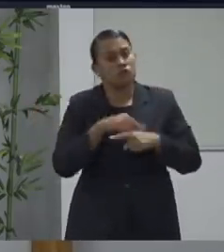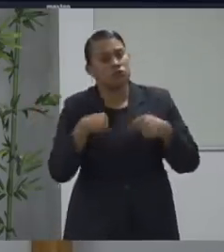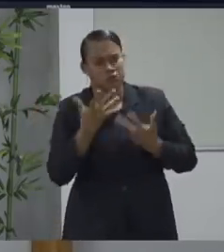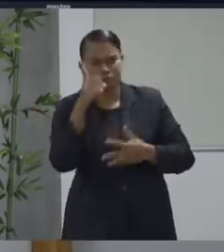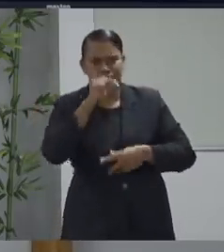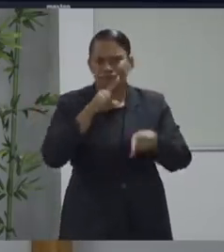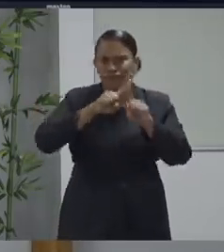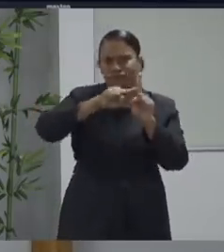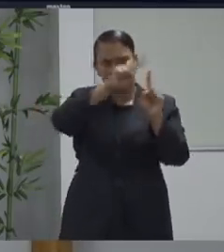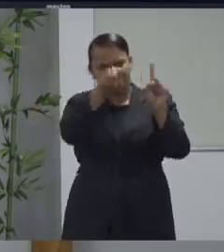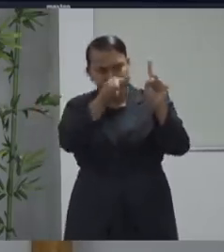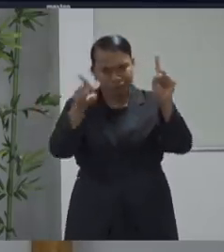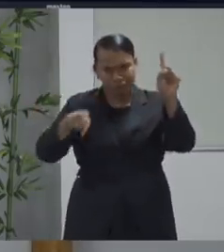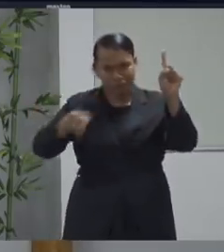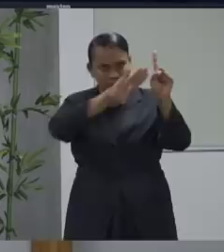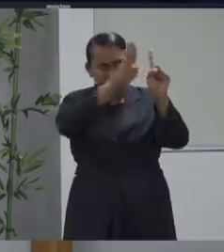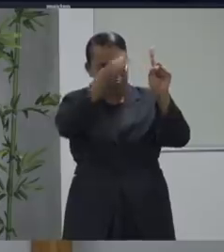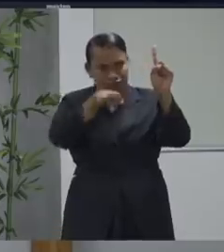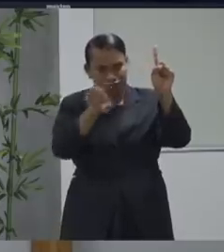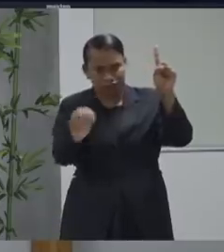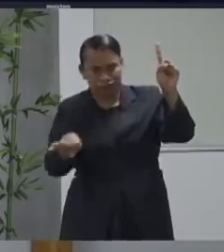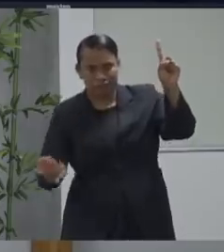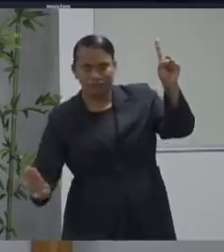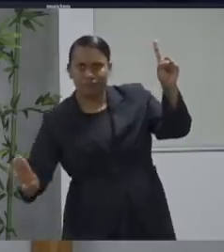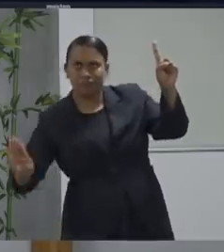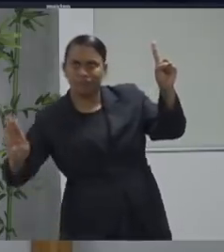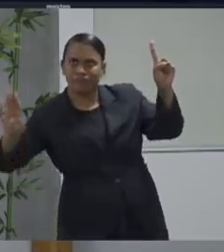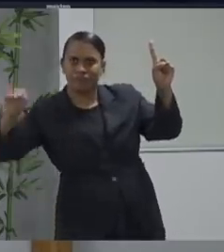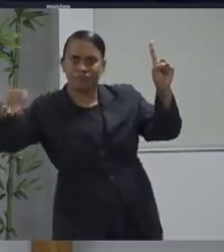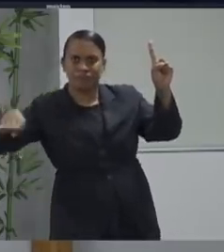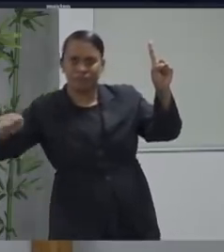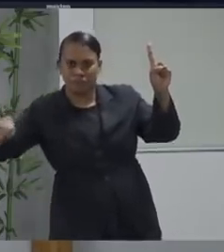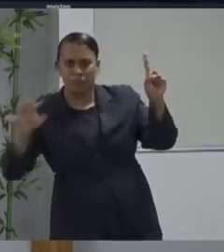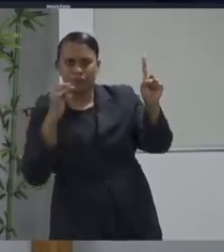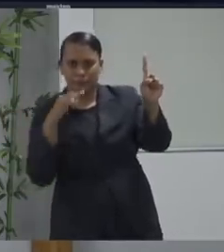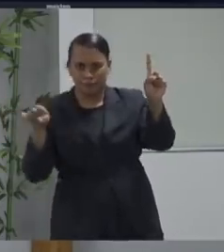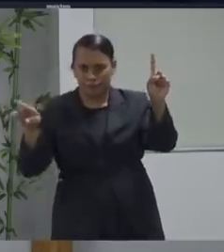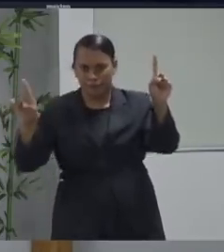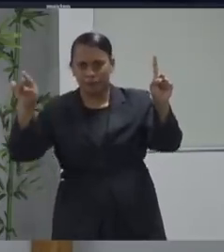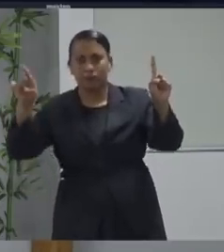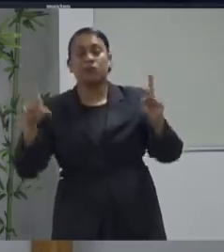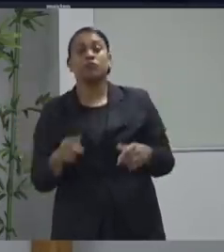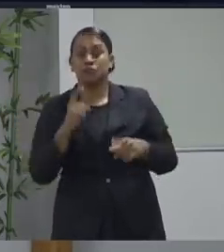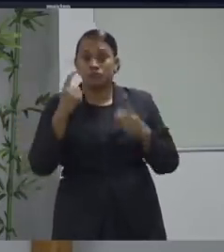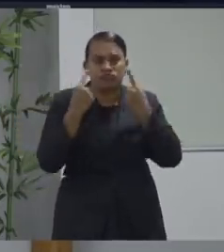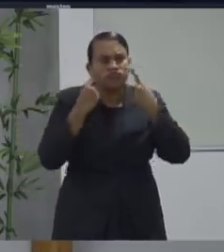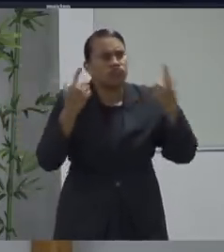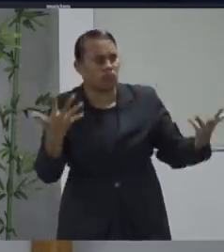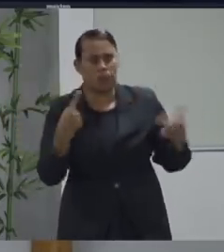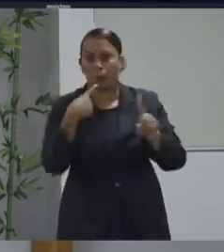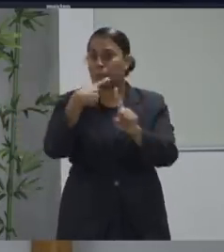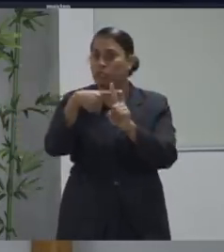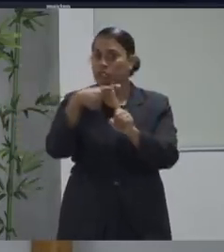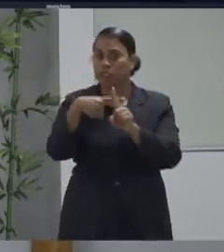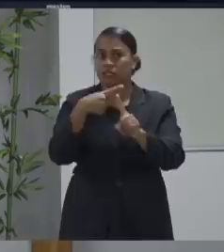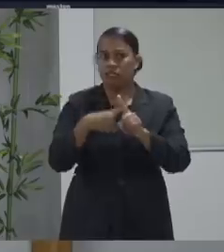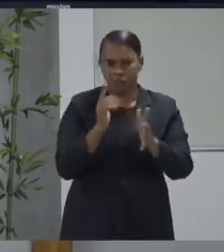different. It flattens dramatically, and the outbreak shows positive signs of